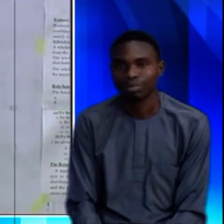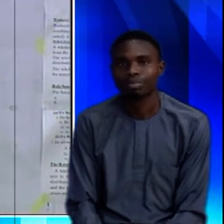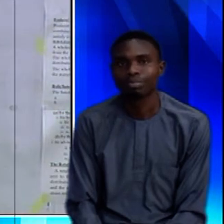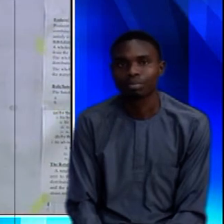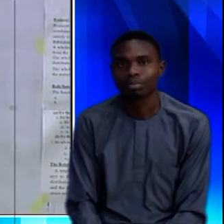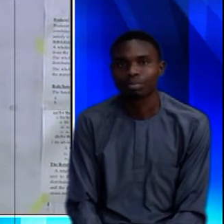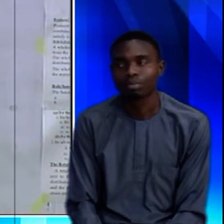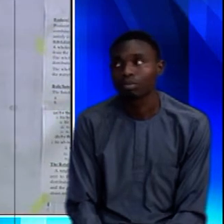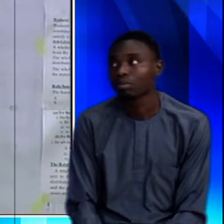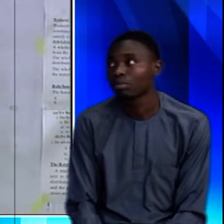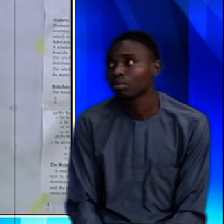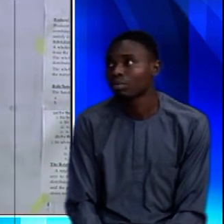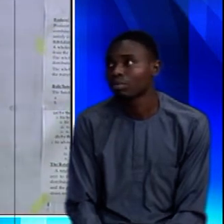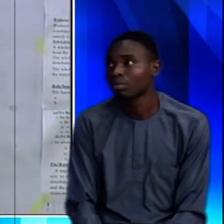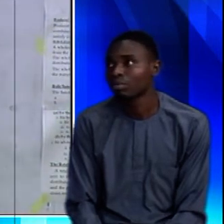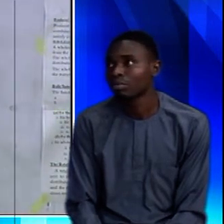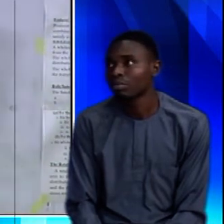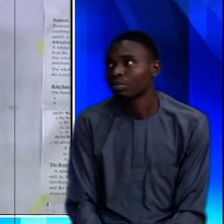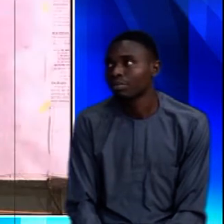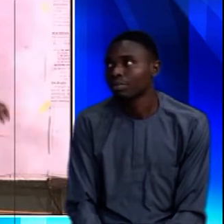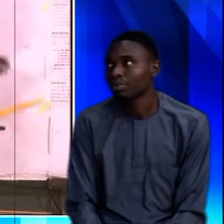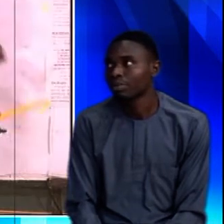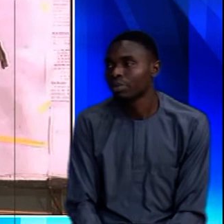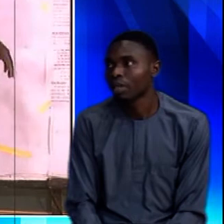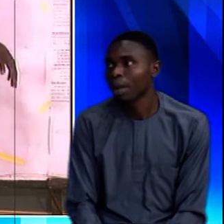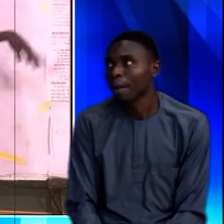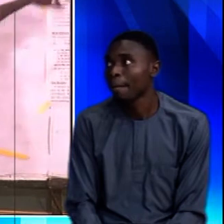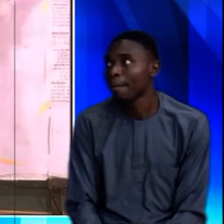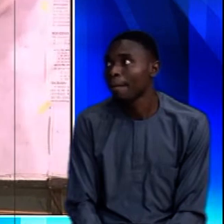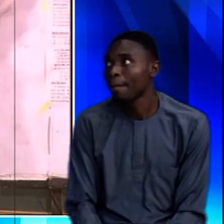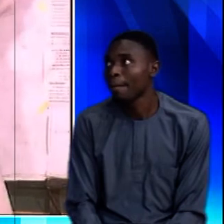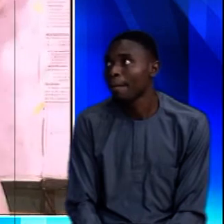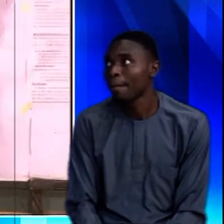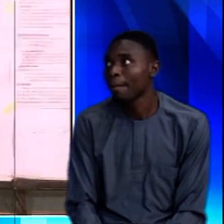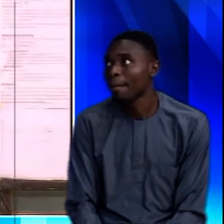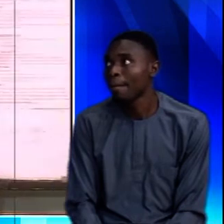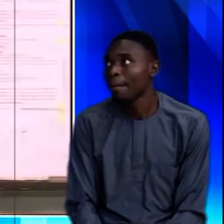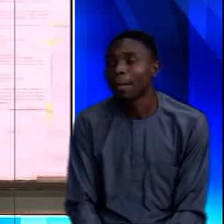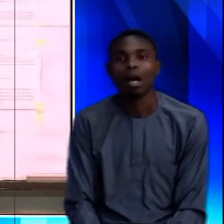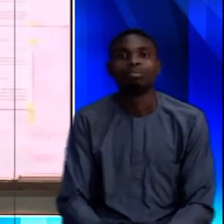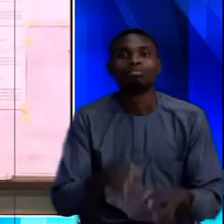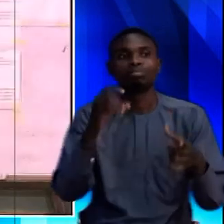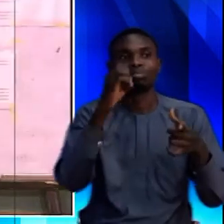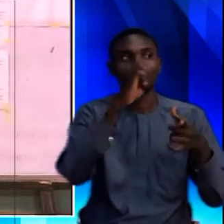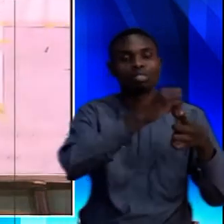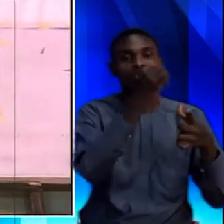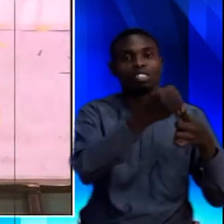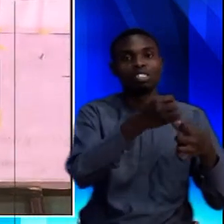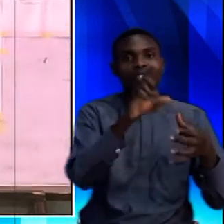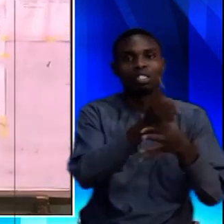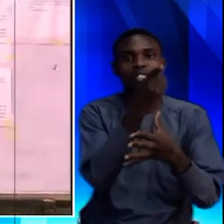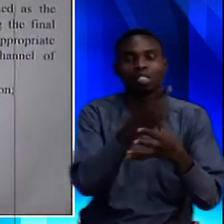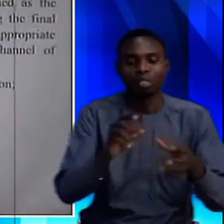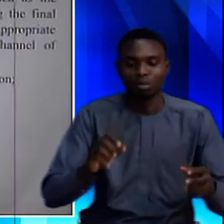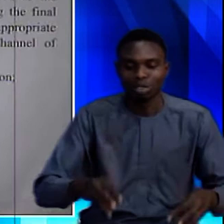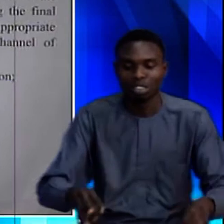of distribution. Okay, I hope you are following, students. So don't be confused. When you see distributive trade, you may ask you what is distributive trade. They are still